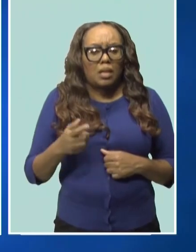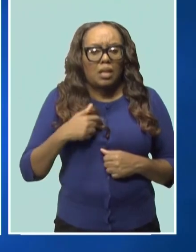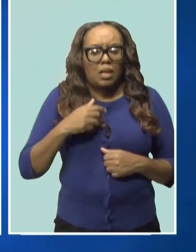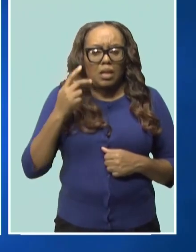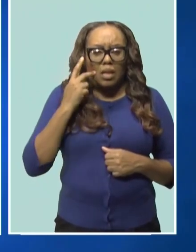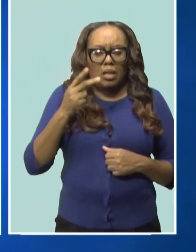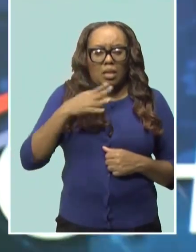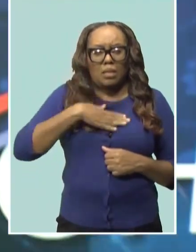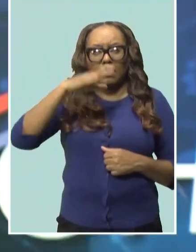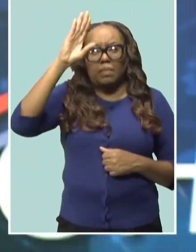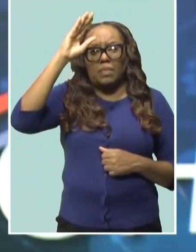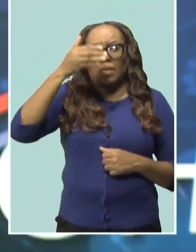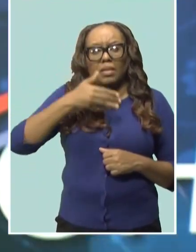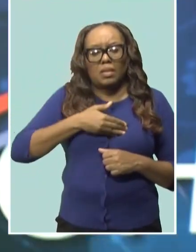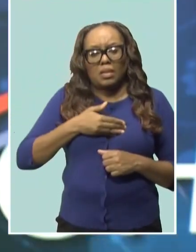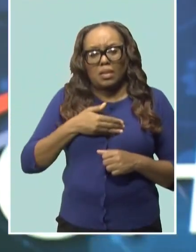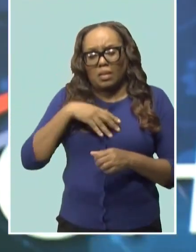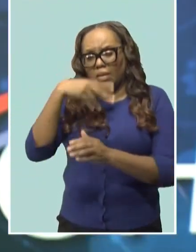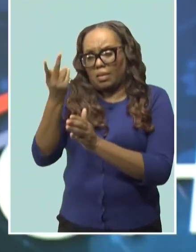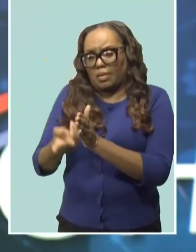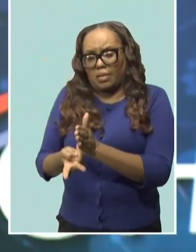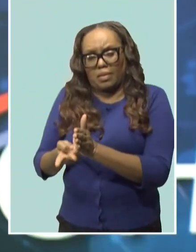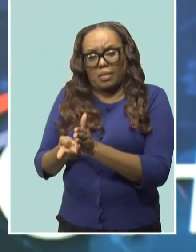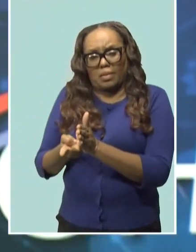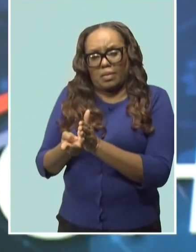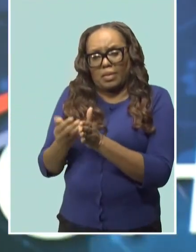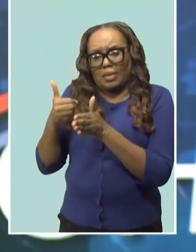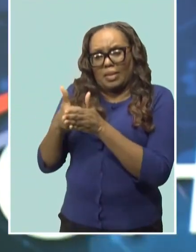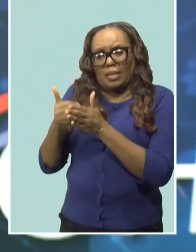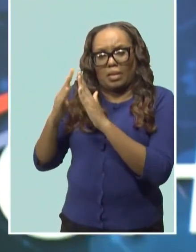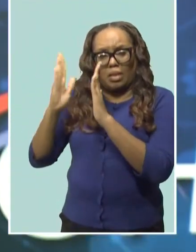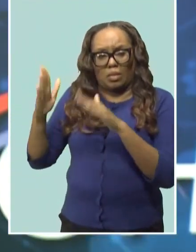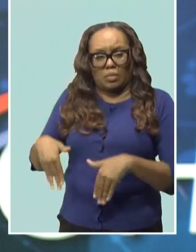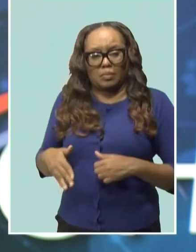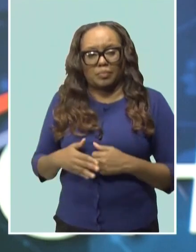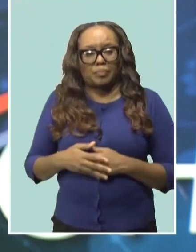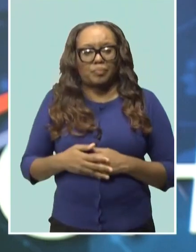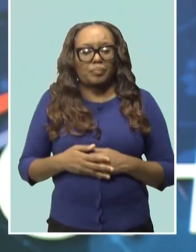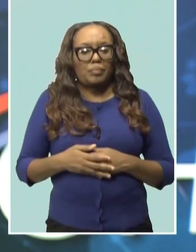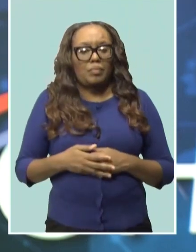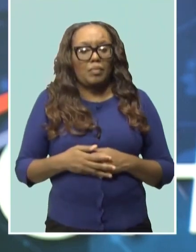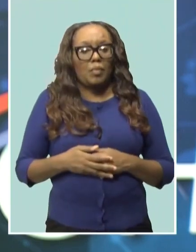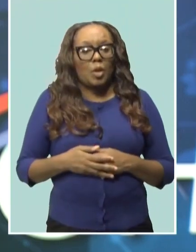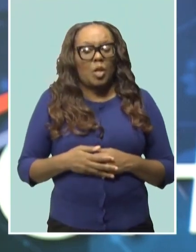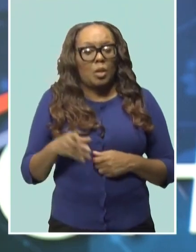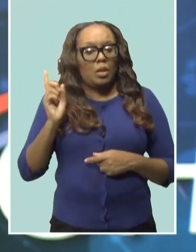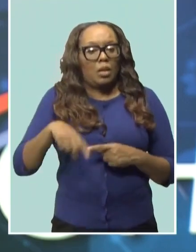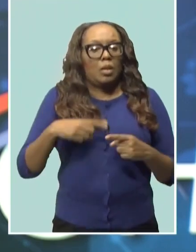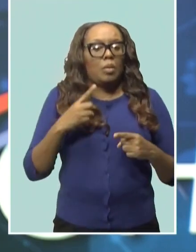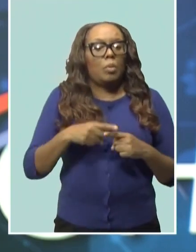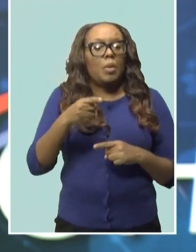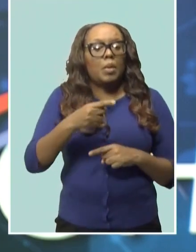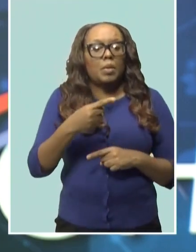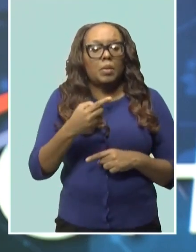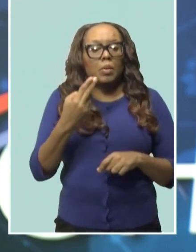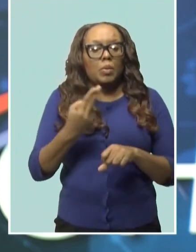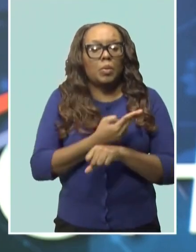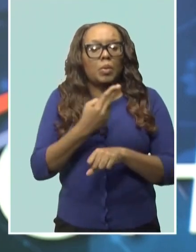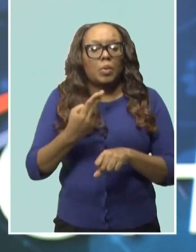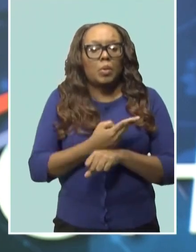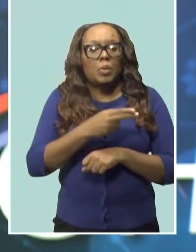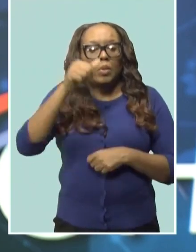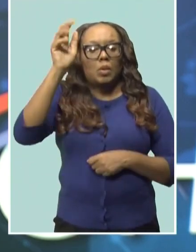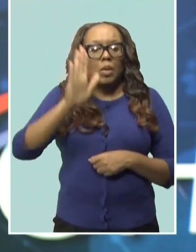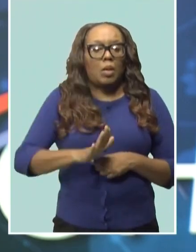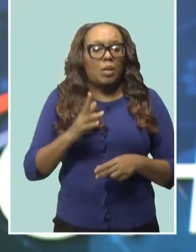the house. In other news now, the name of God should not be trivialized. That message comes from Minister in the Ministry of